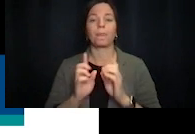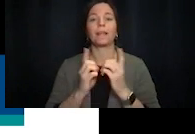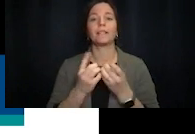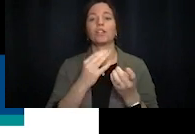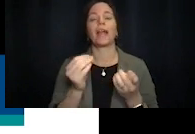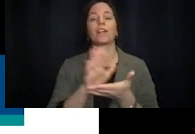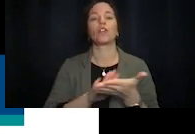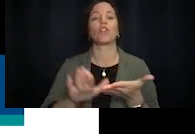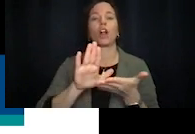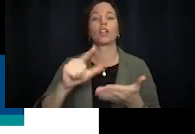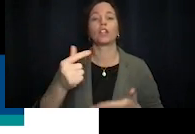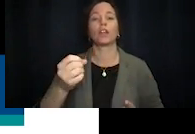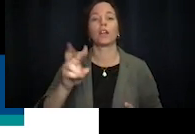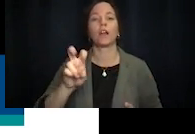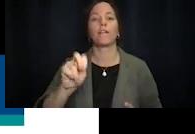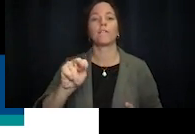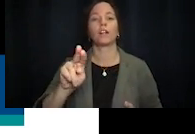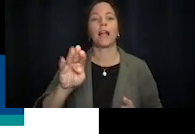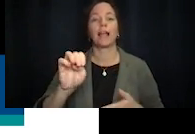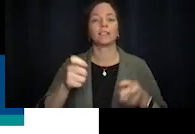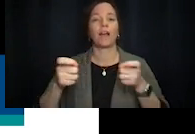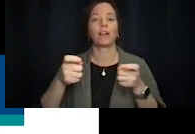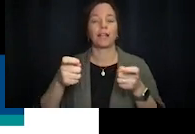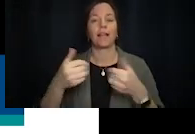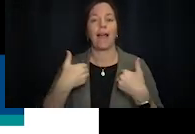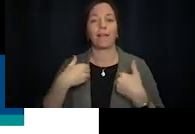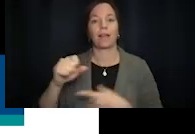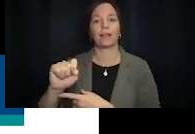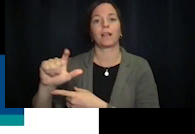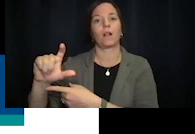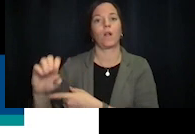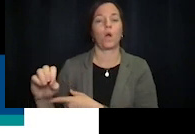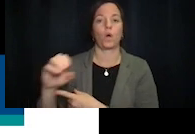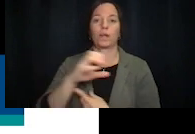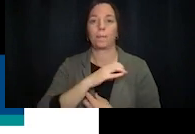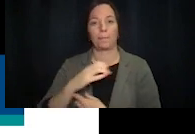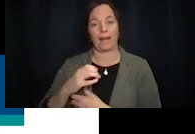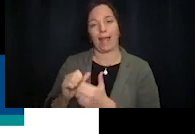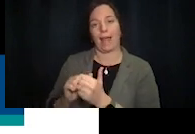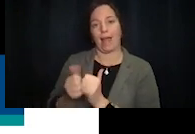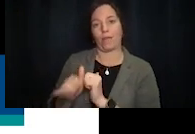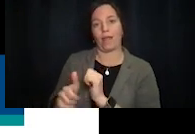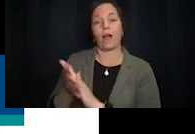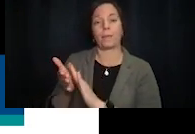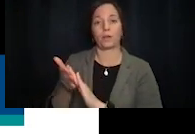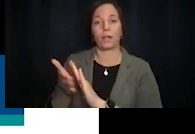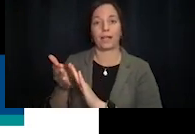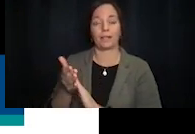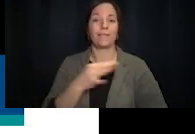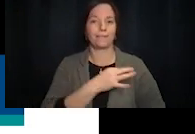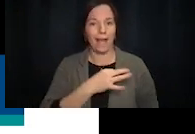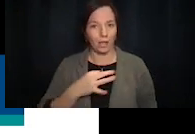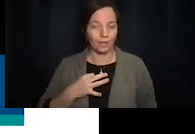college governance, right? Having an SLO committee and how that's going to operate. And of course, faculty should